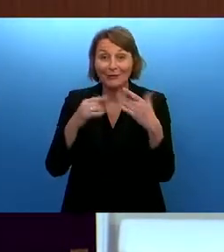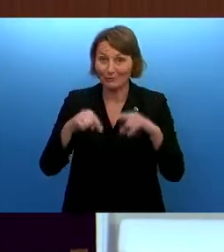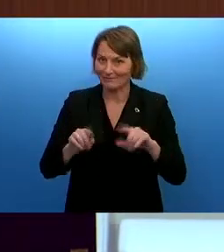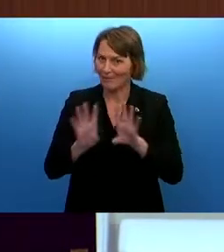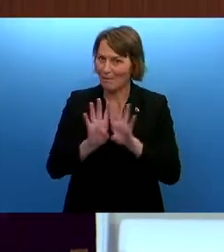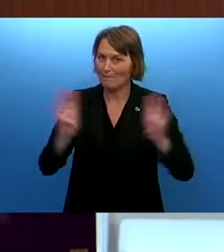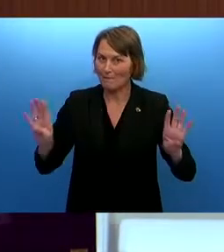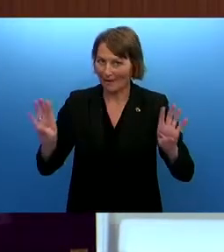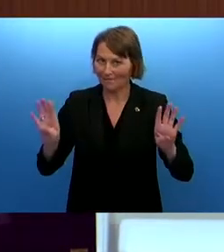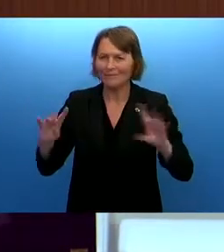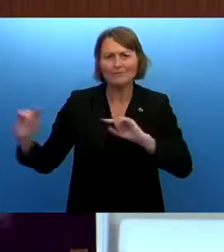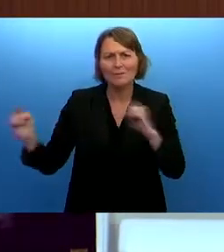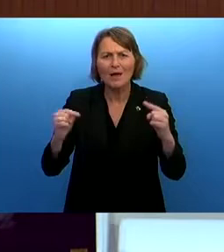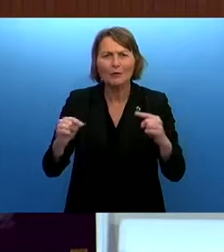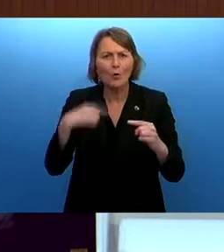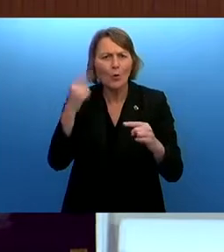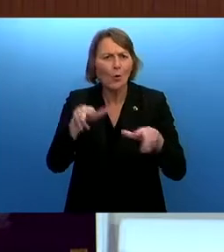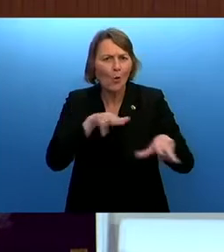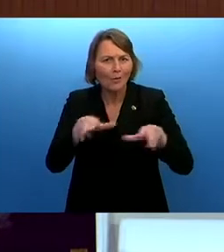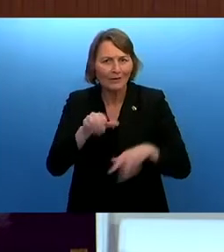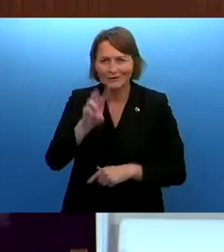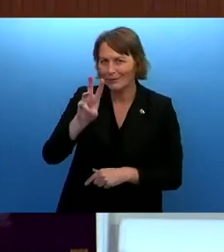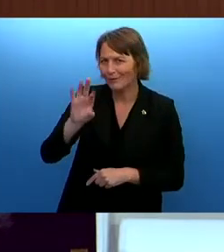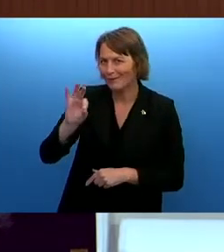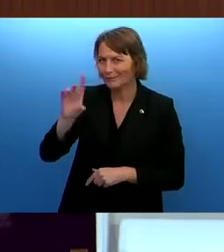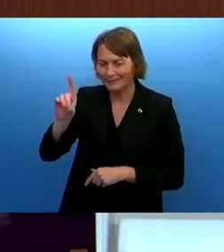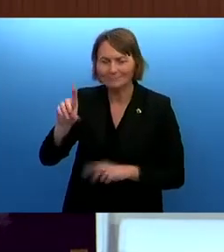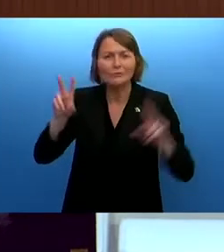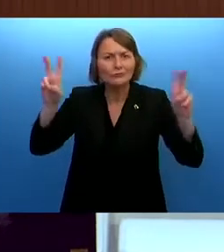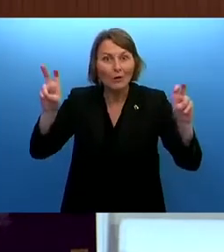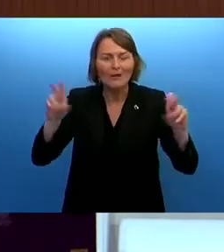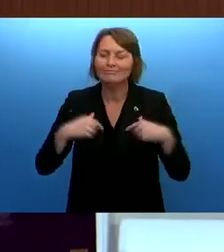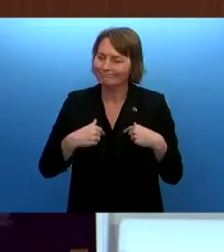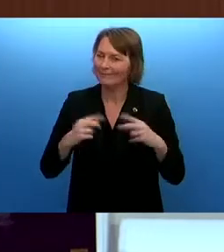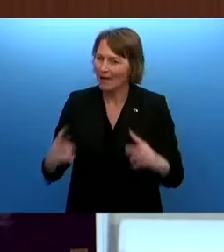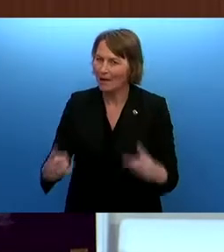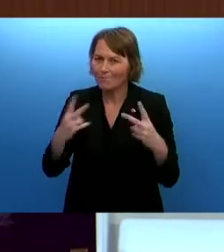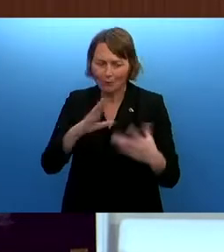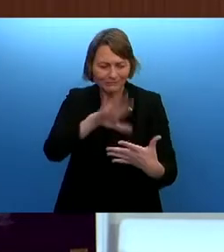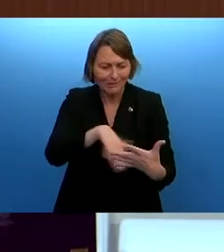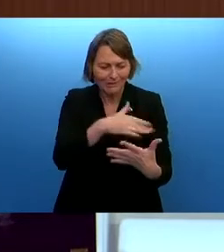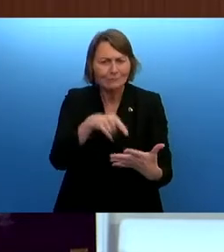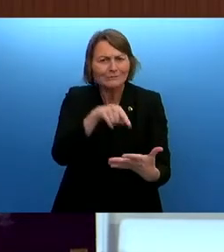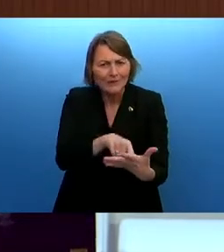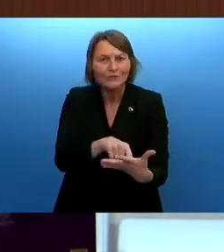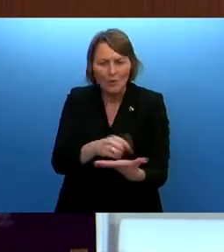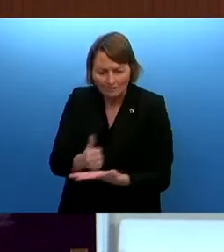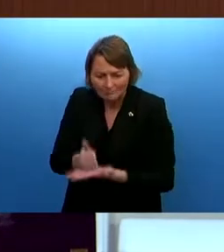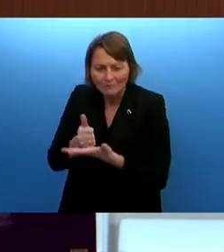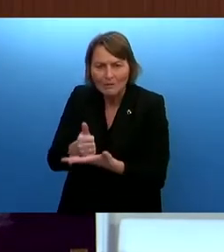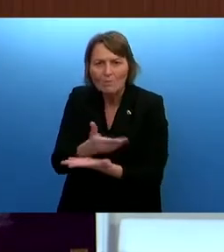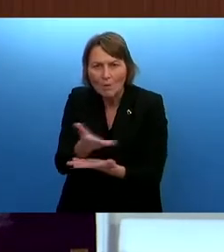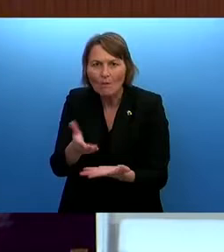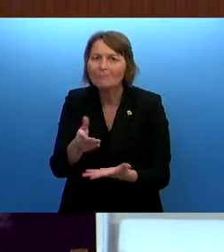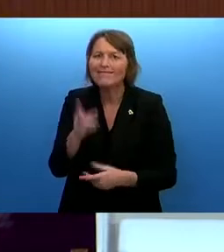on the topic of the importance of sign languages as key to unlock the human rights of deaf people